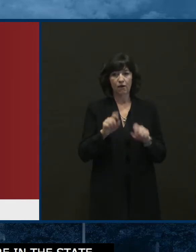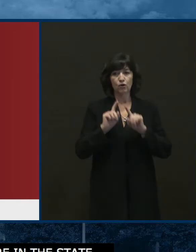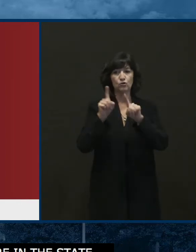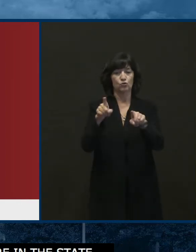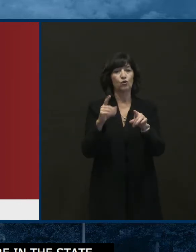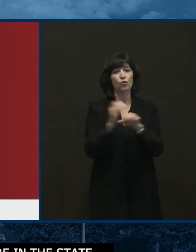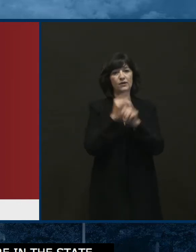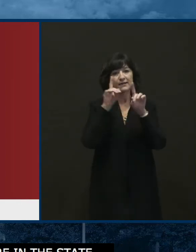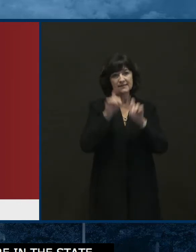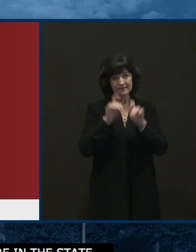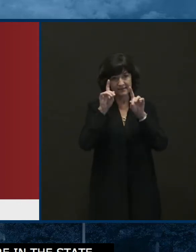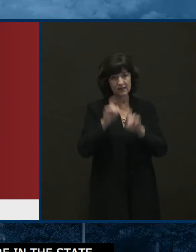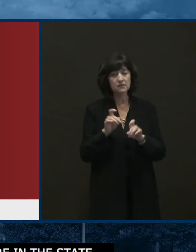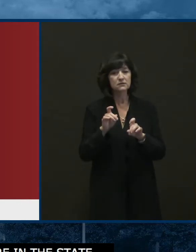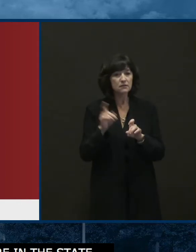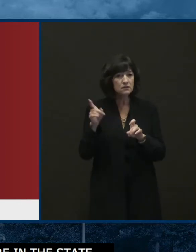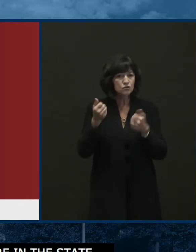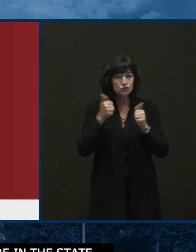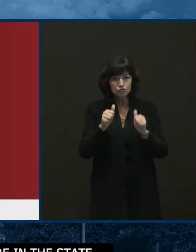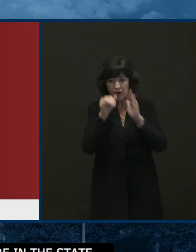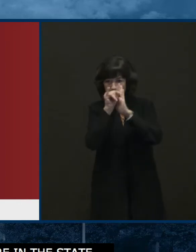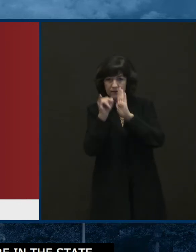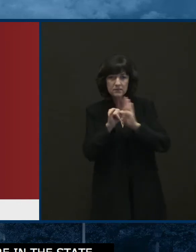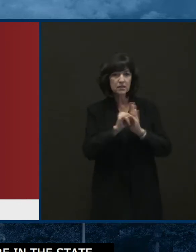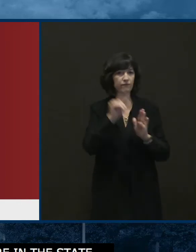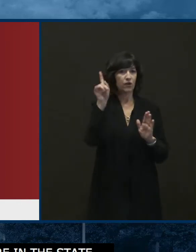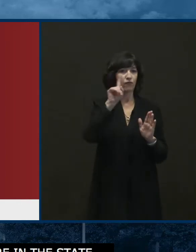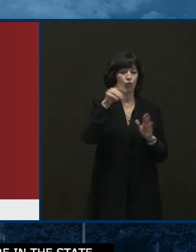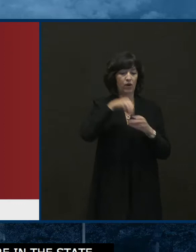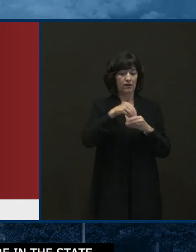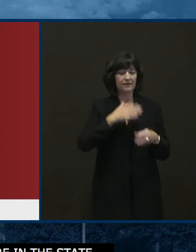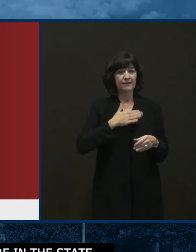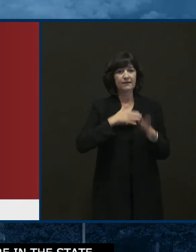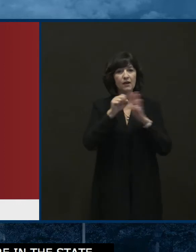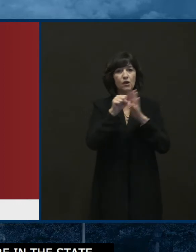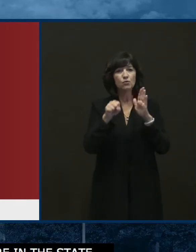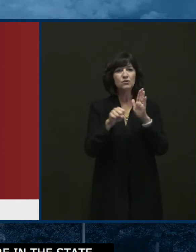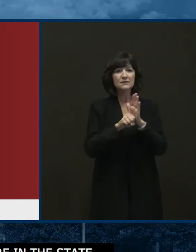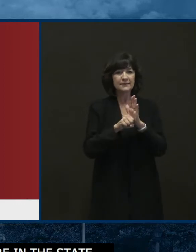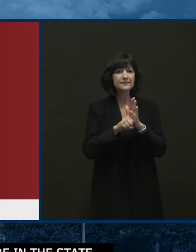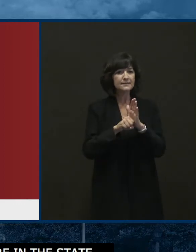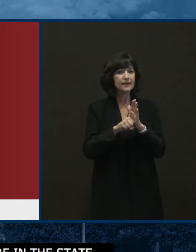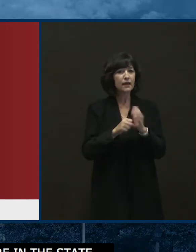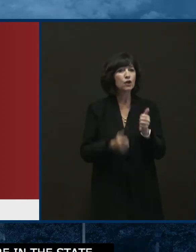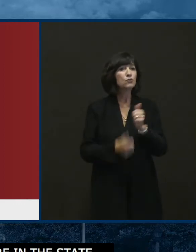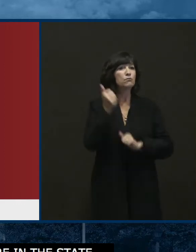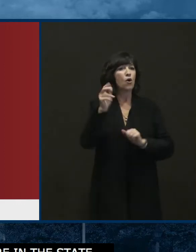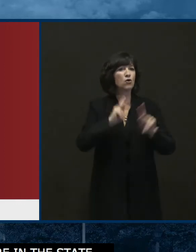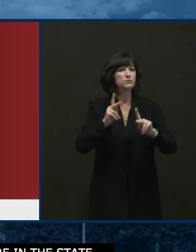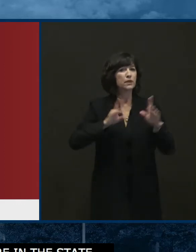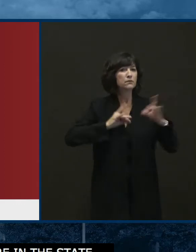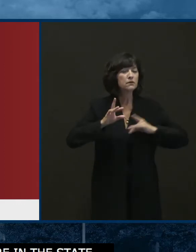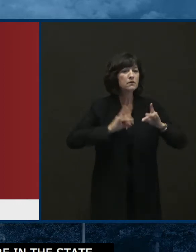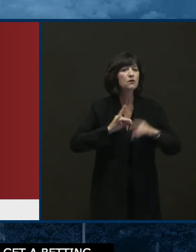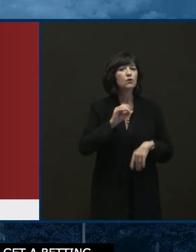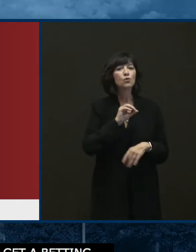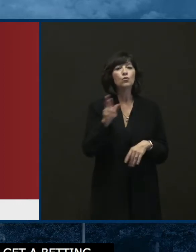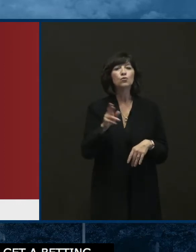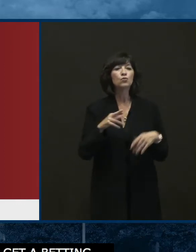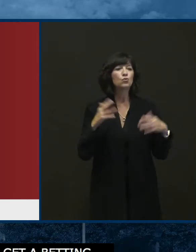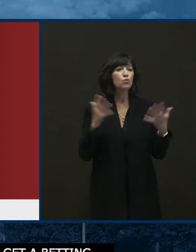our state, where it isn't, and some of the challenges that we face. So we're going to talk a little bit about schools. We're going to talk about